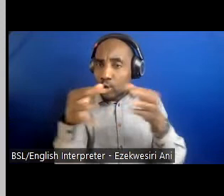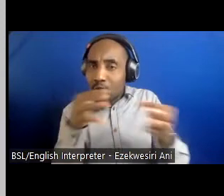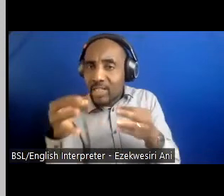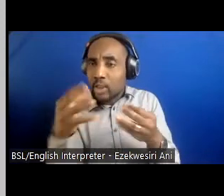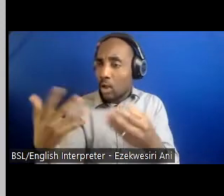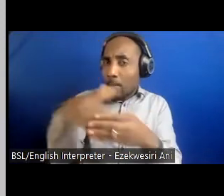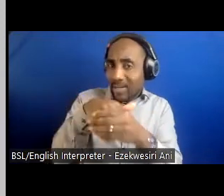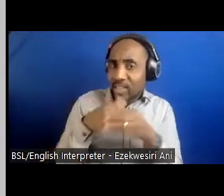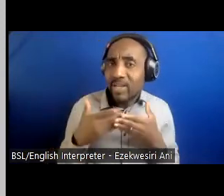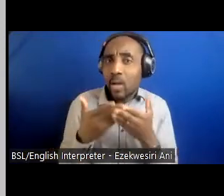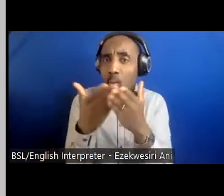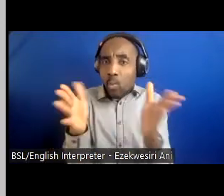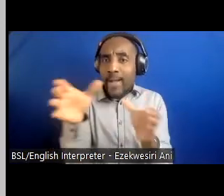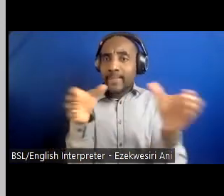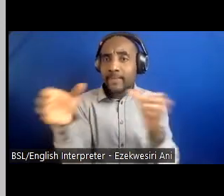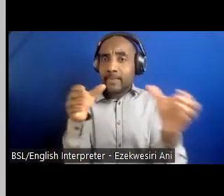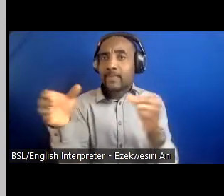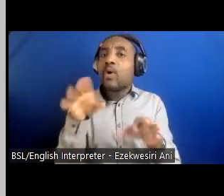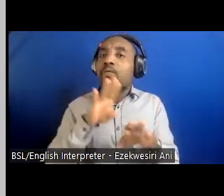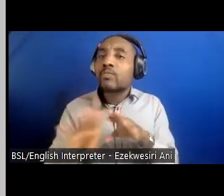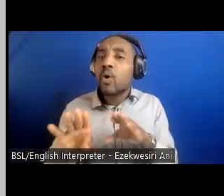the pool of talent available to sport.